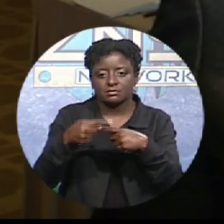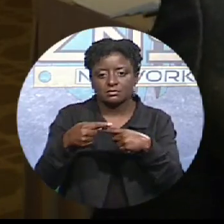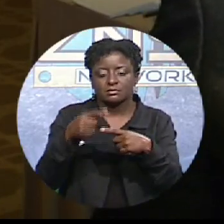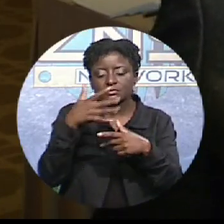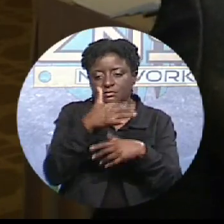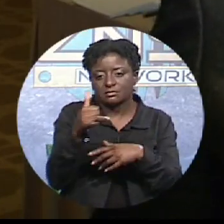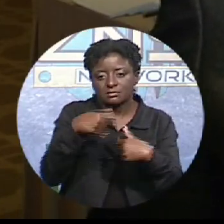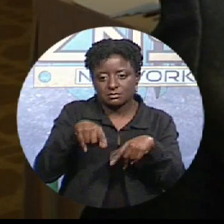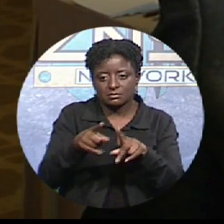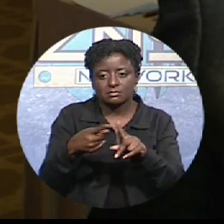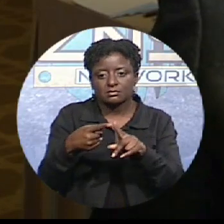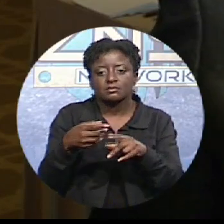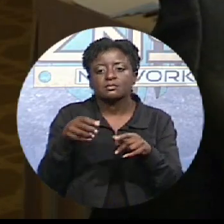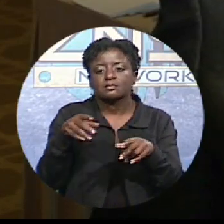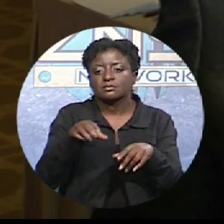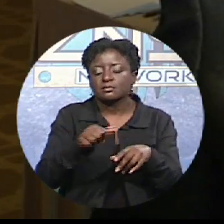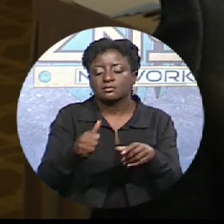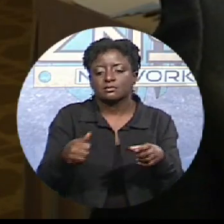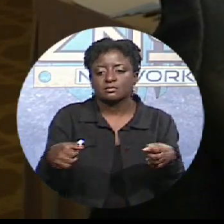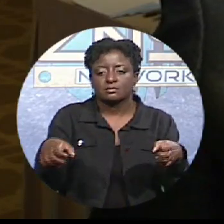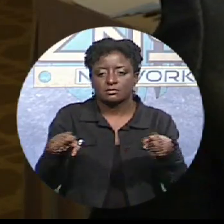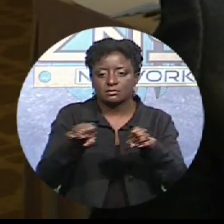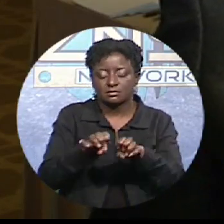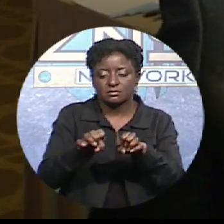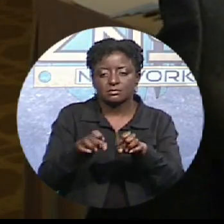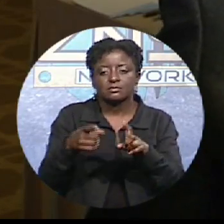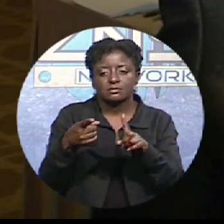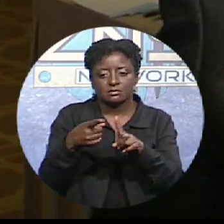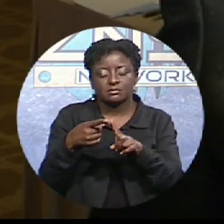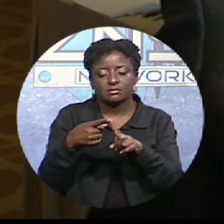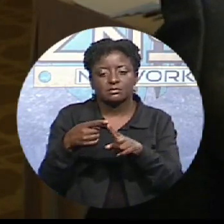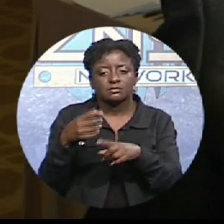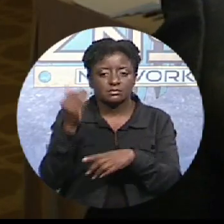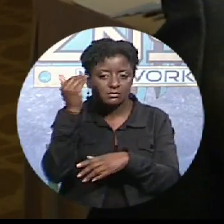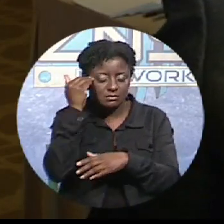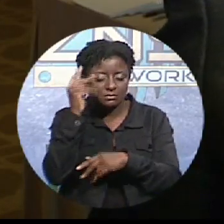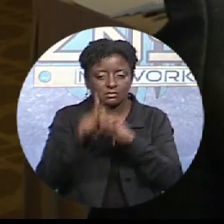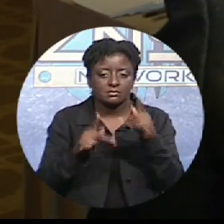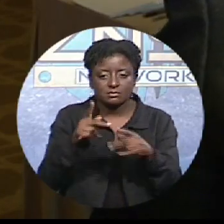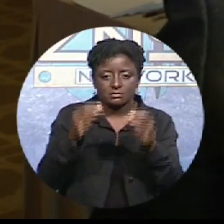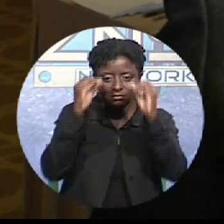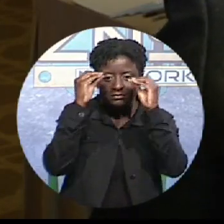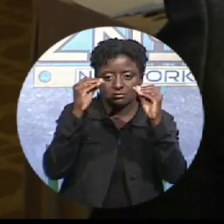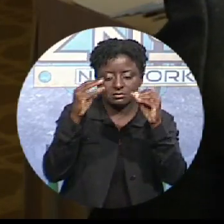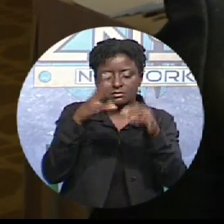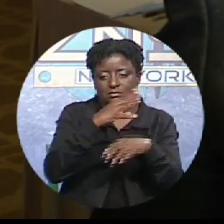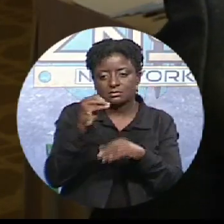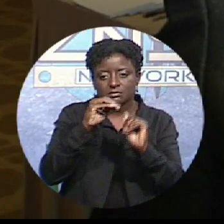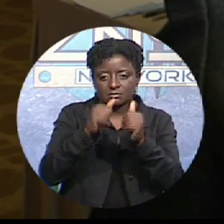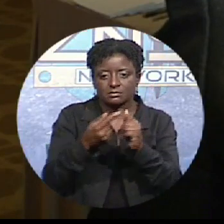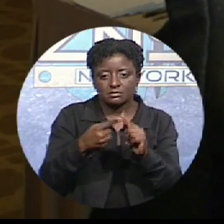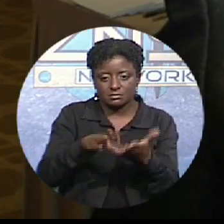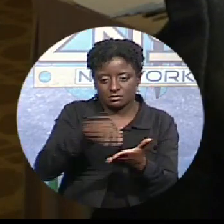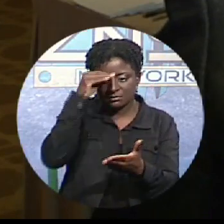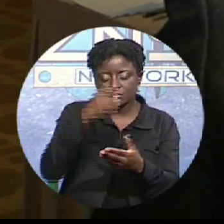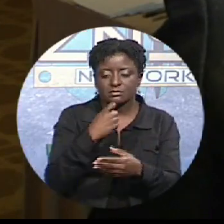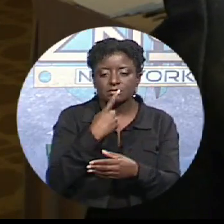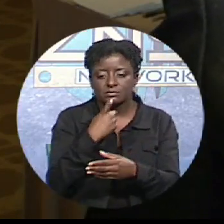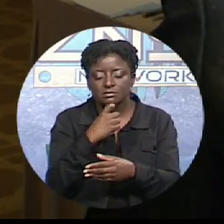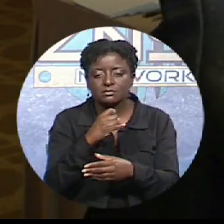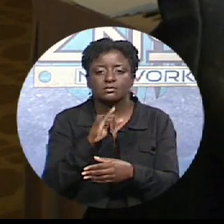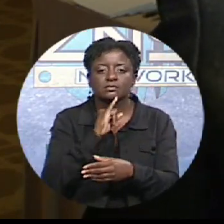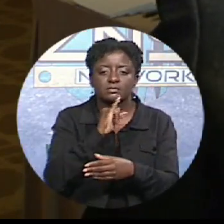want persons to understand, to know persons. Teaching persons how to learn who is who in protocol or in